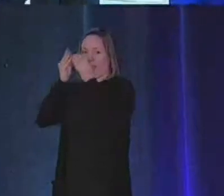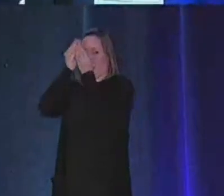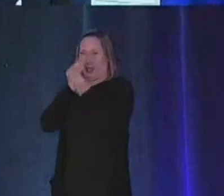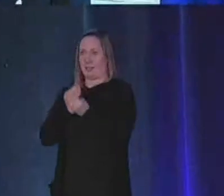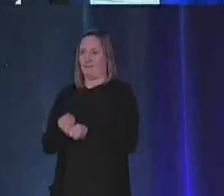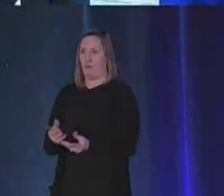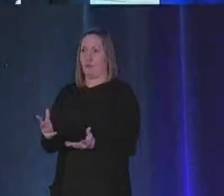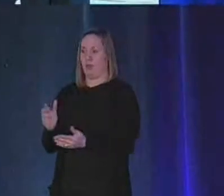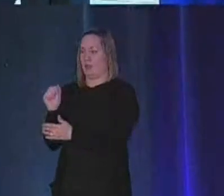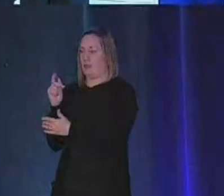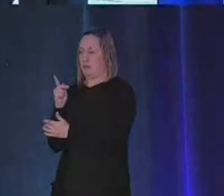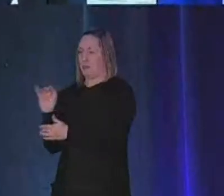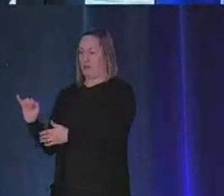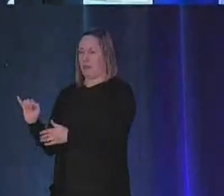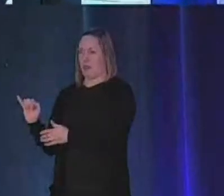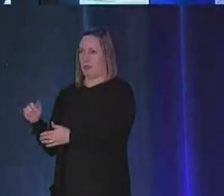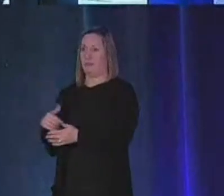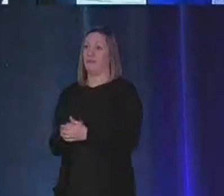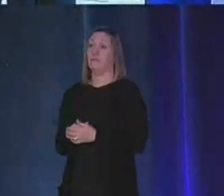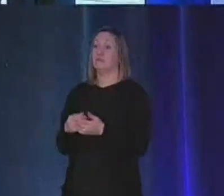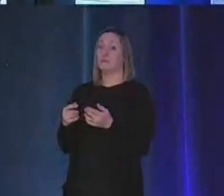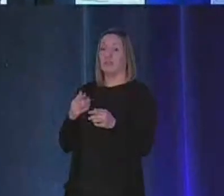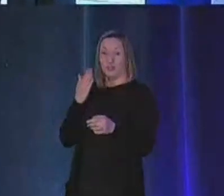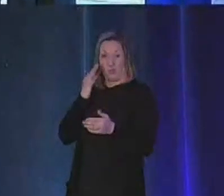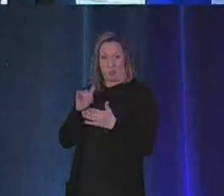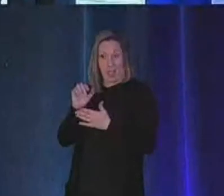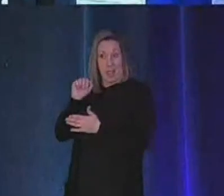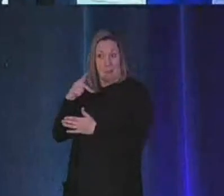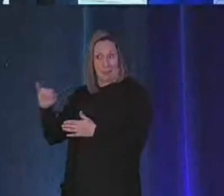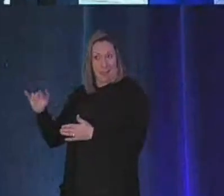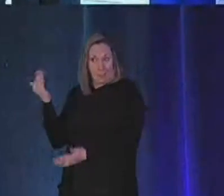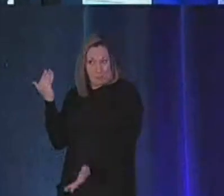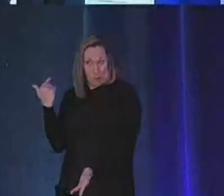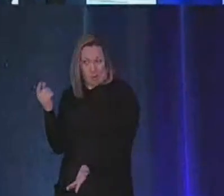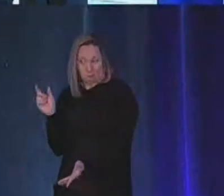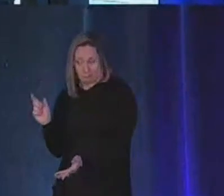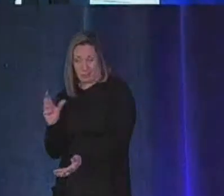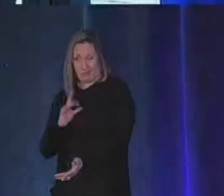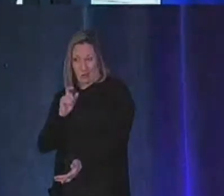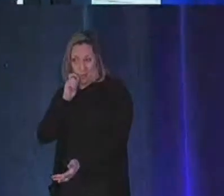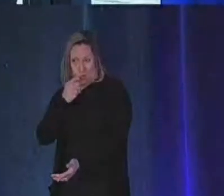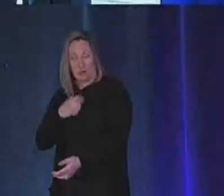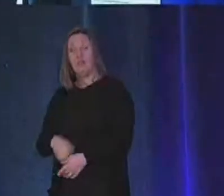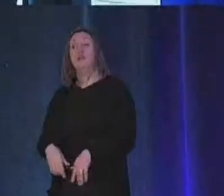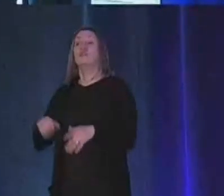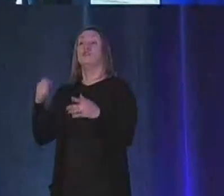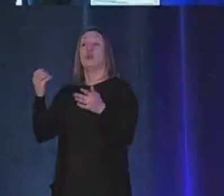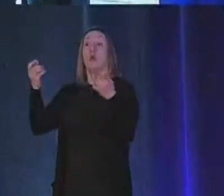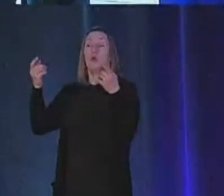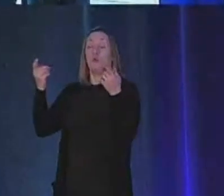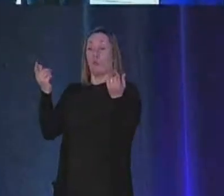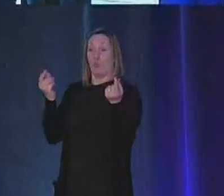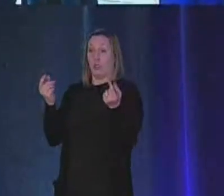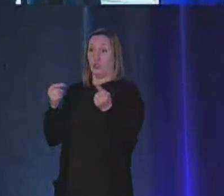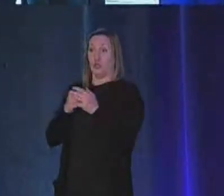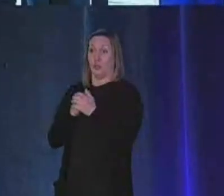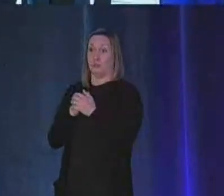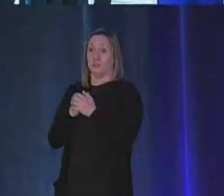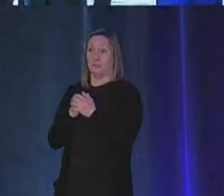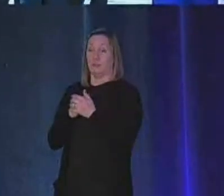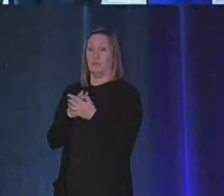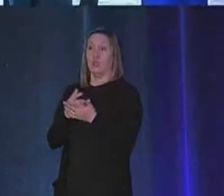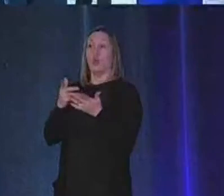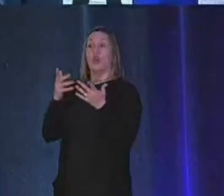Information API. Anyone's heard of that API? Super, super cool. So what you could do, you could